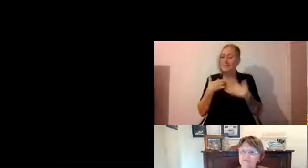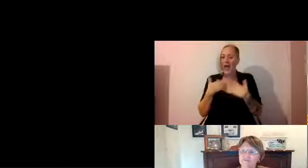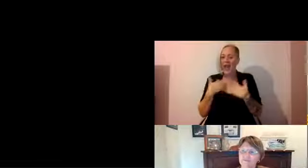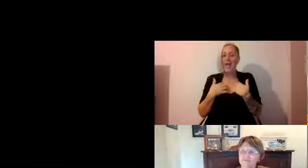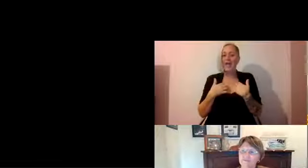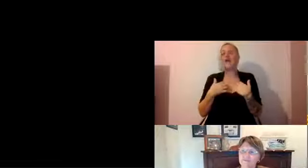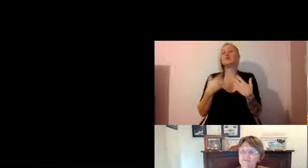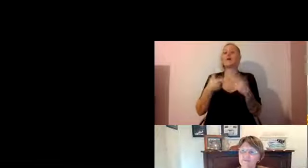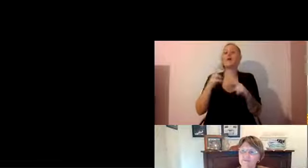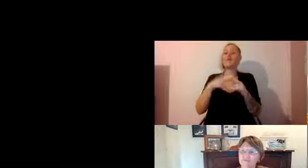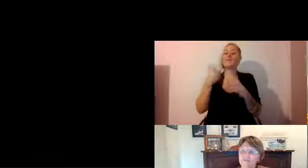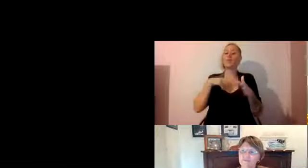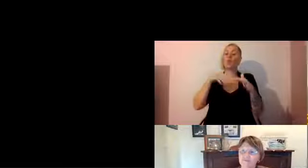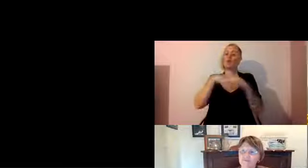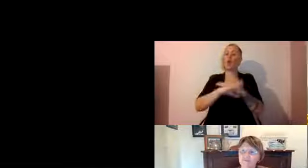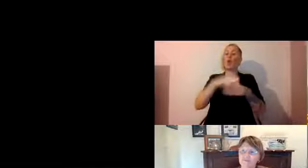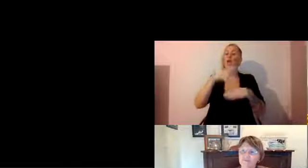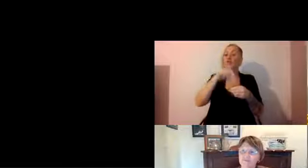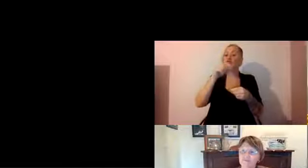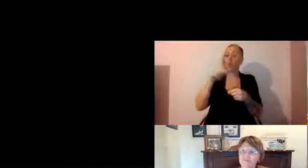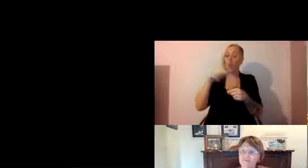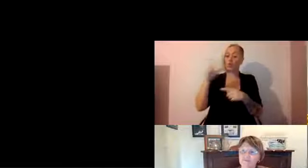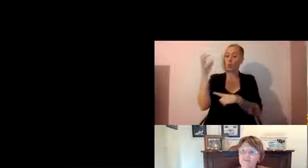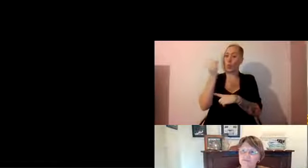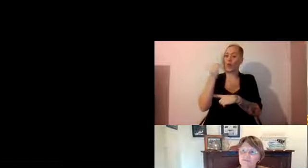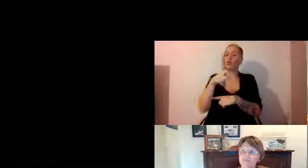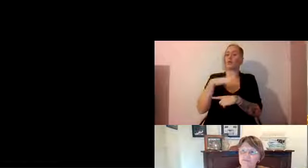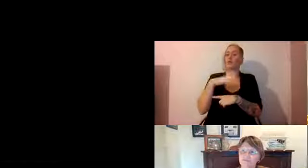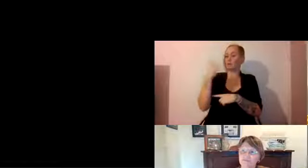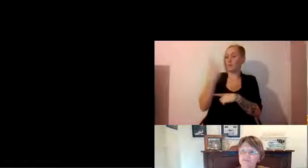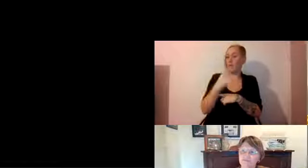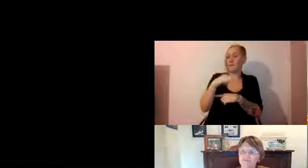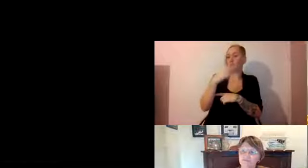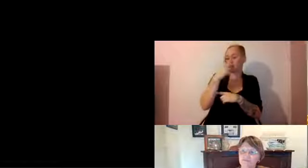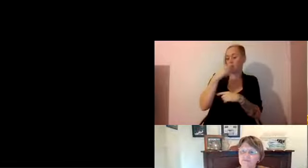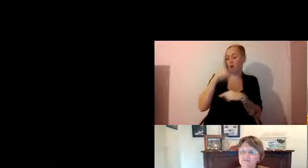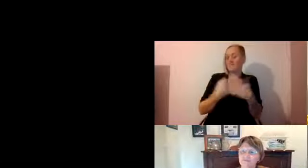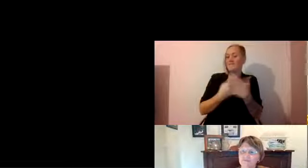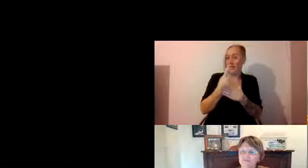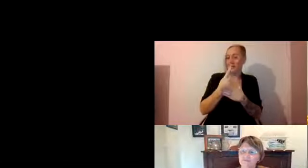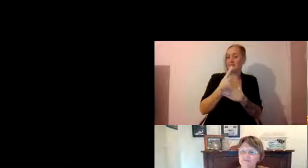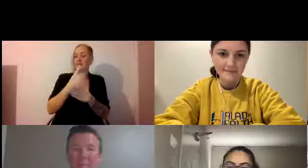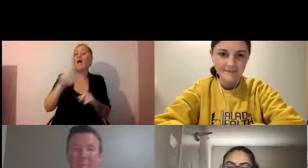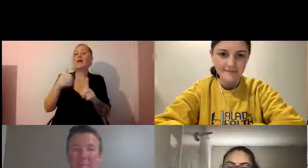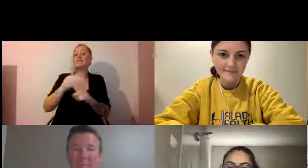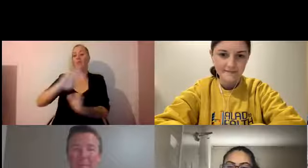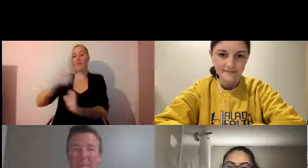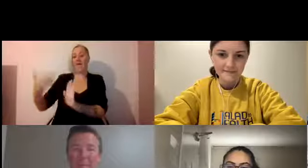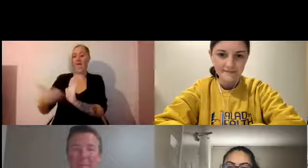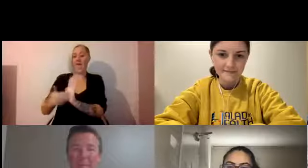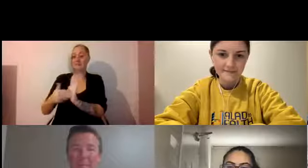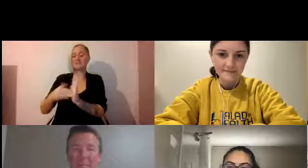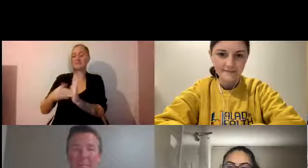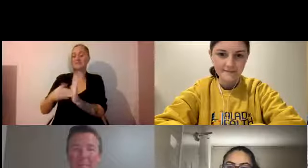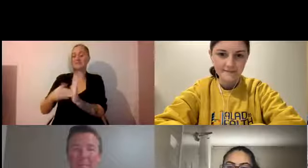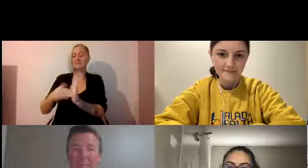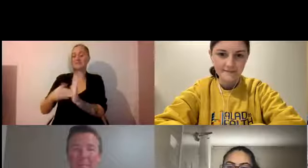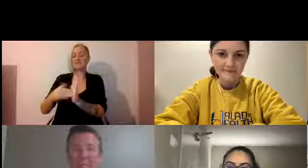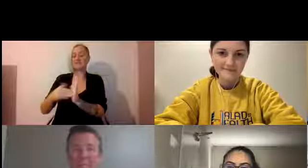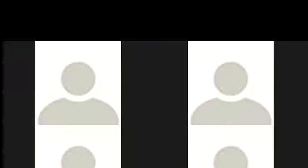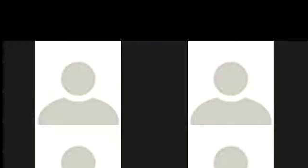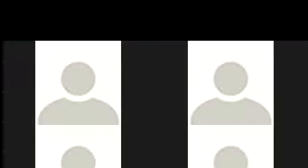go into the draw to win, you need to attend tonight's event until the end and fill out our feedback form at the end of the